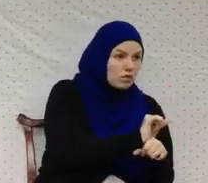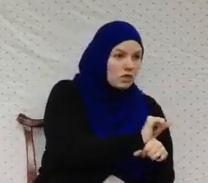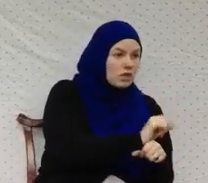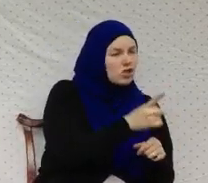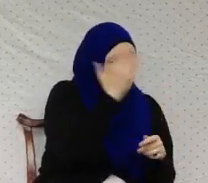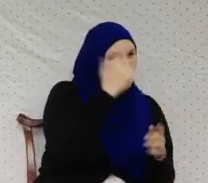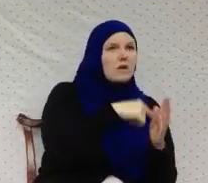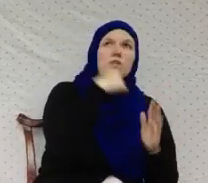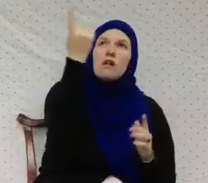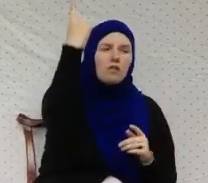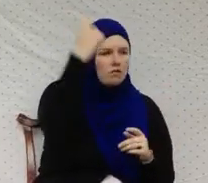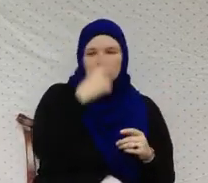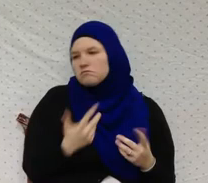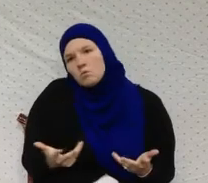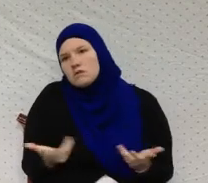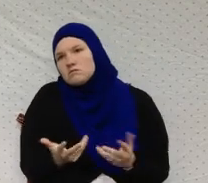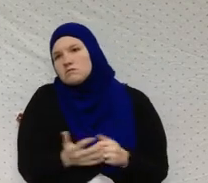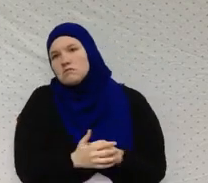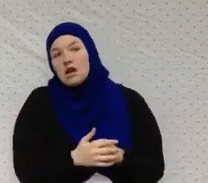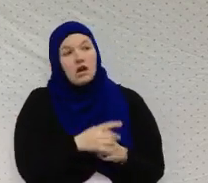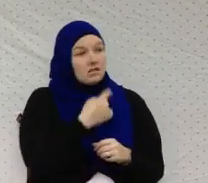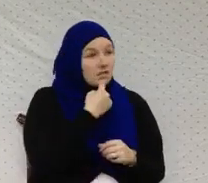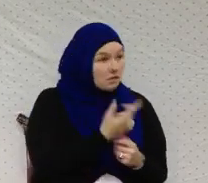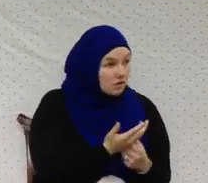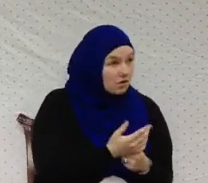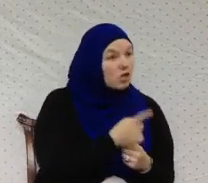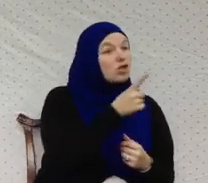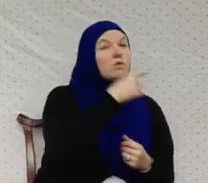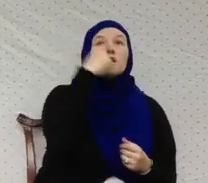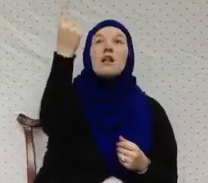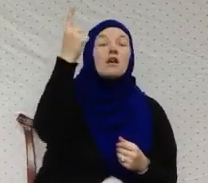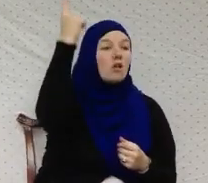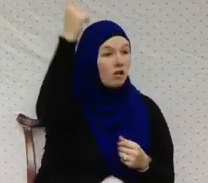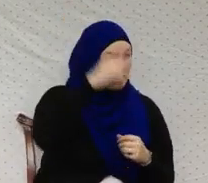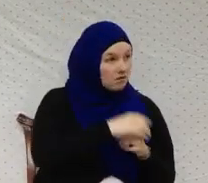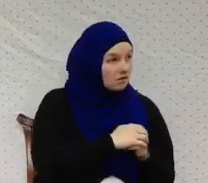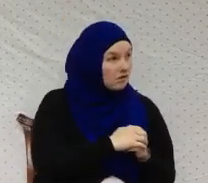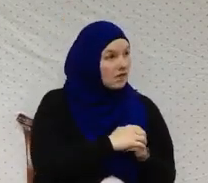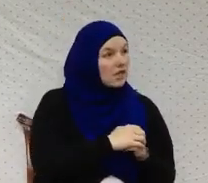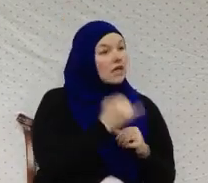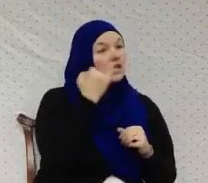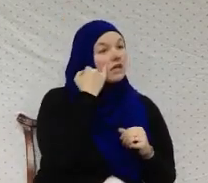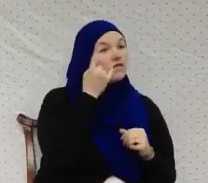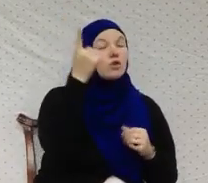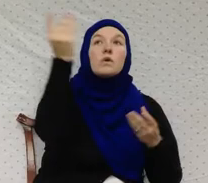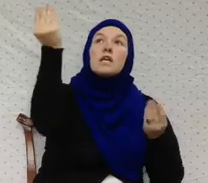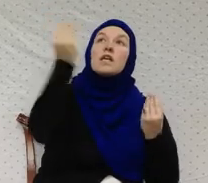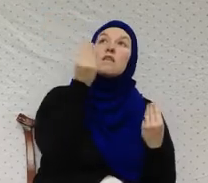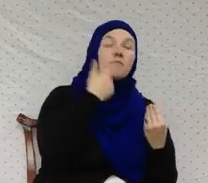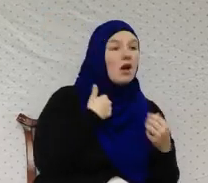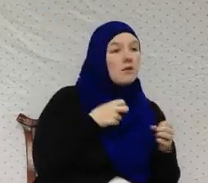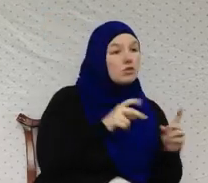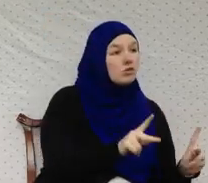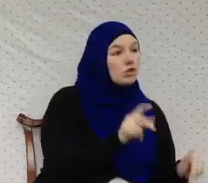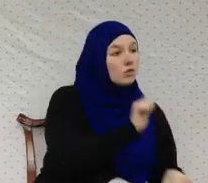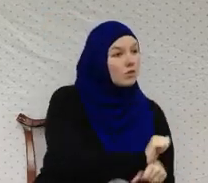telling Allah? He says, what? I told him, you're telling Allah, so long as you